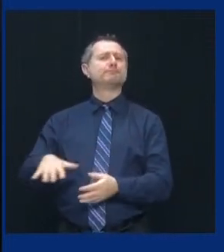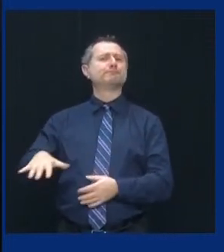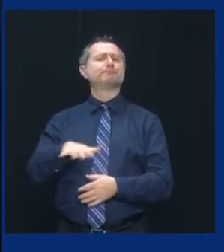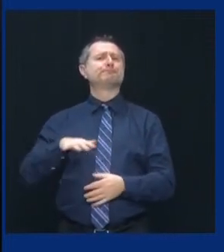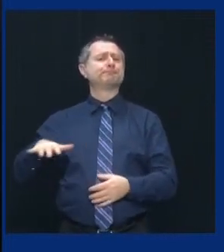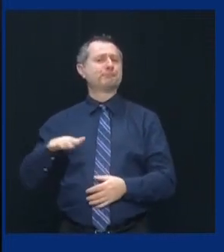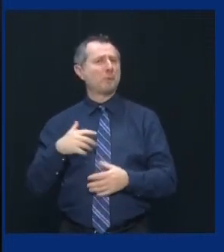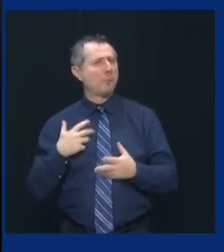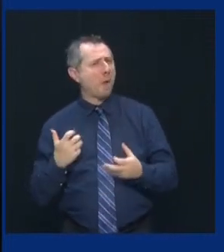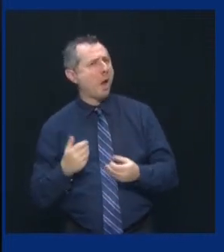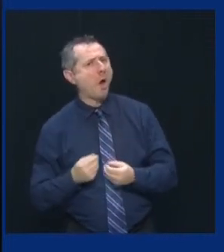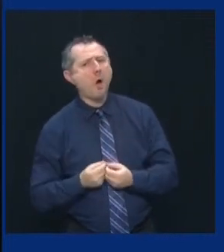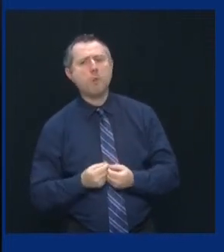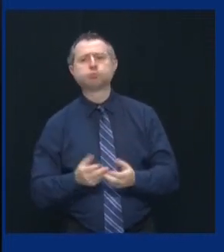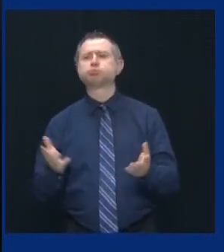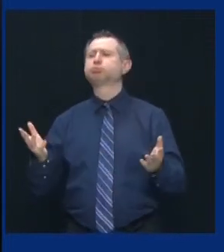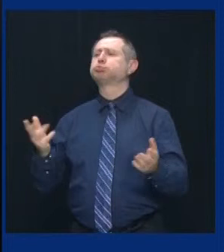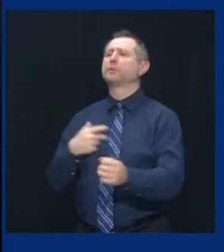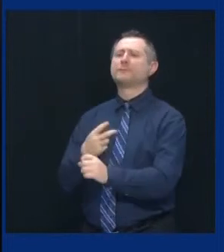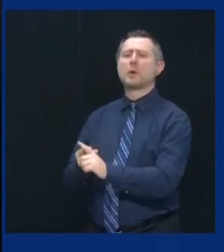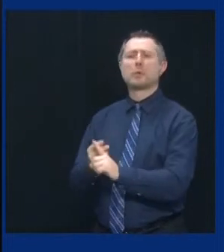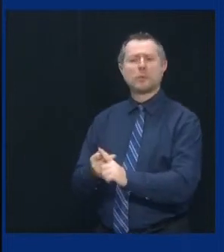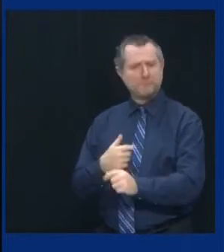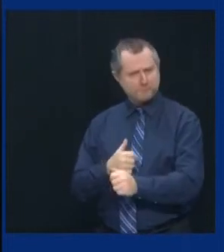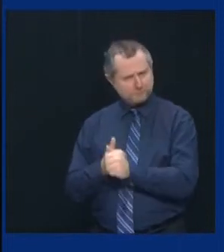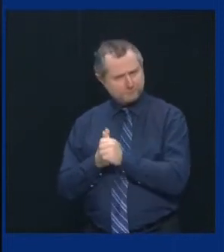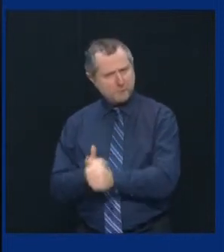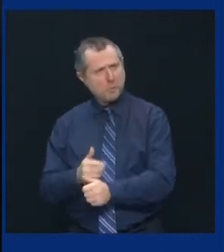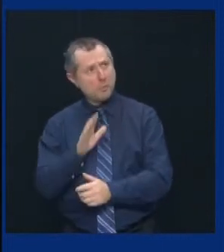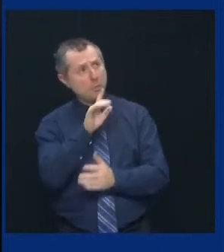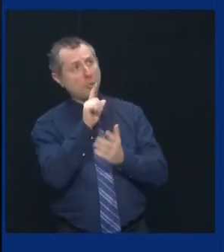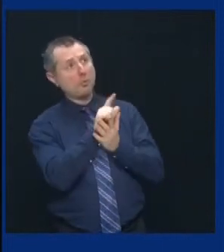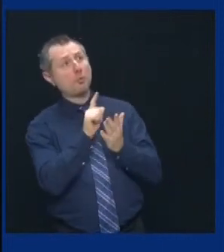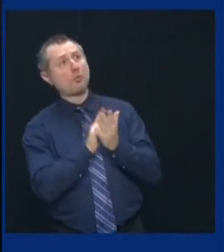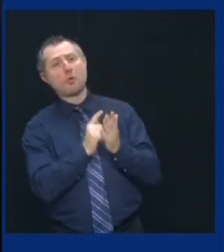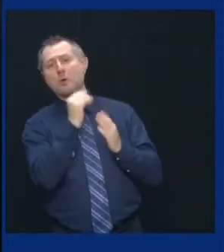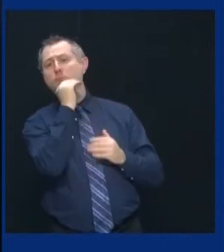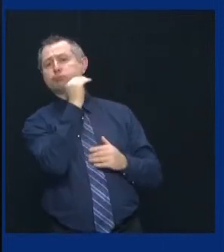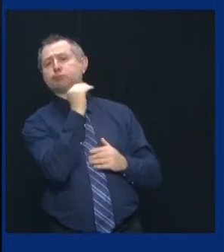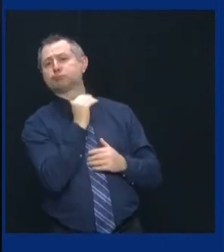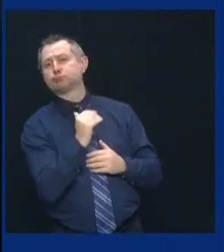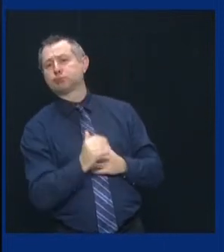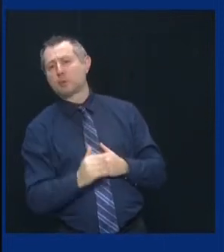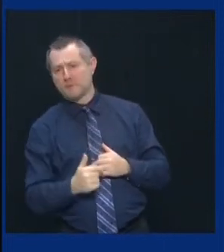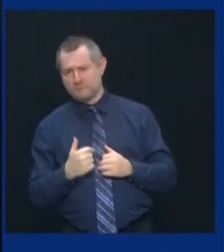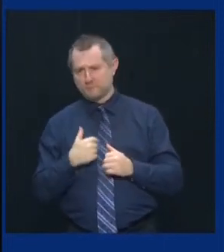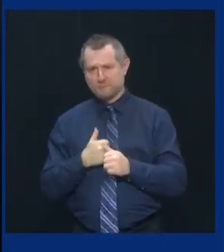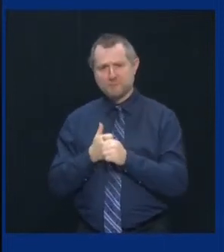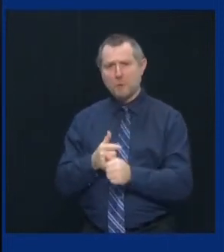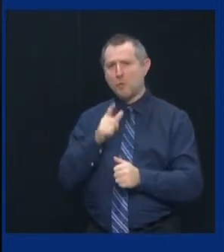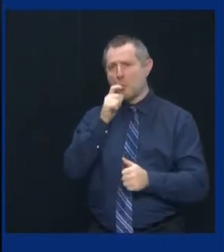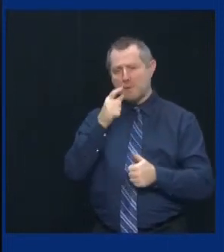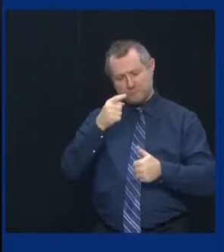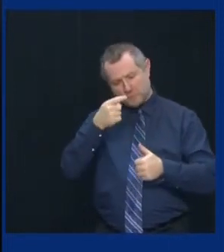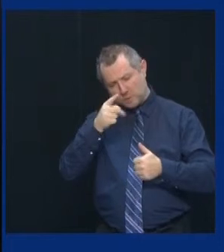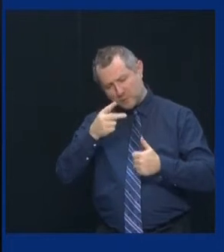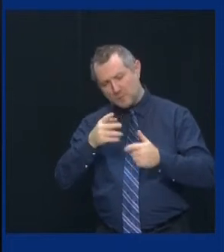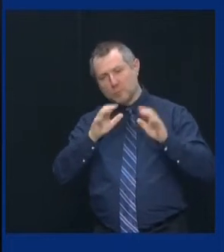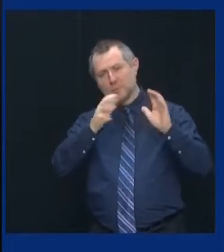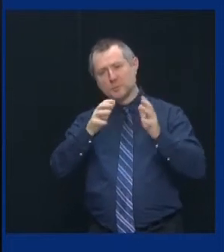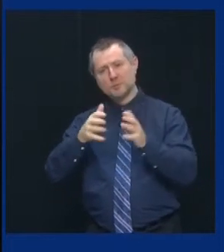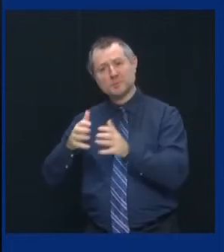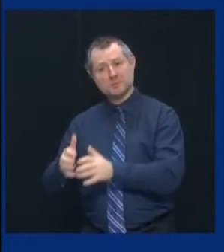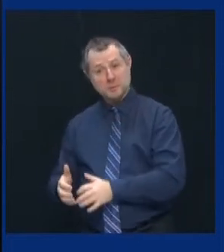distribute the vaccine in accordance with the law to the priorities as established. If you make